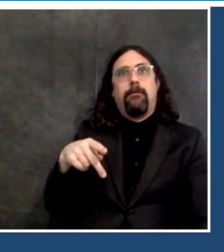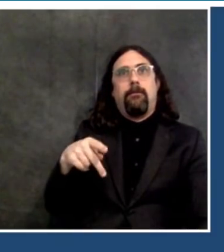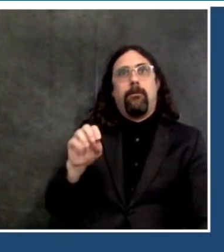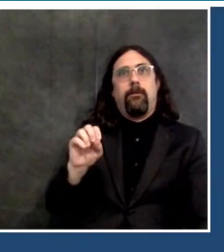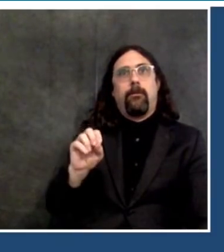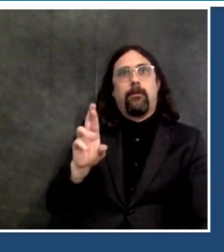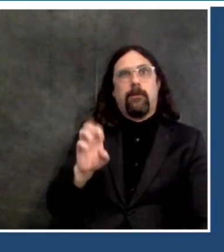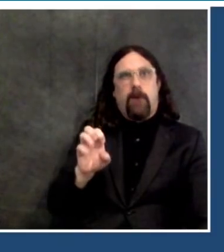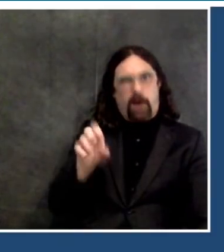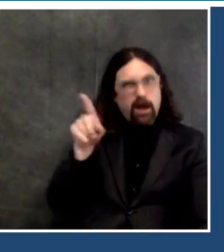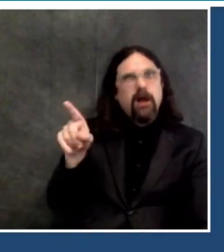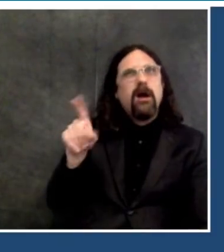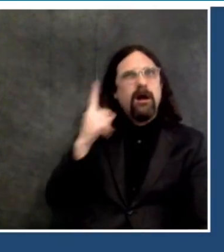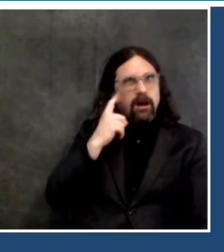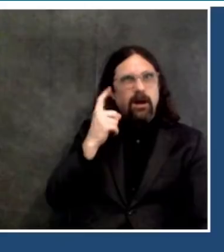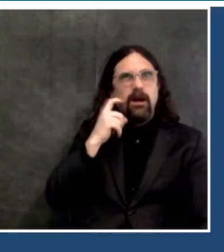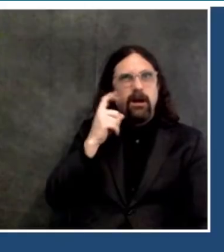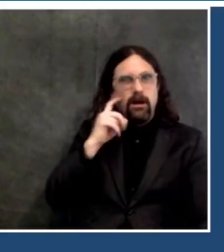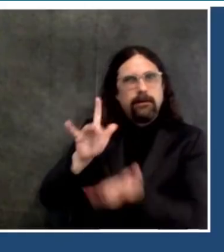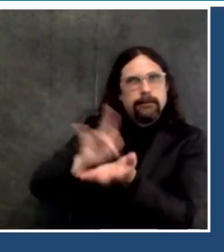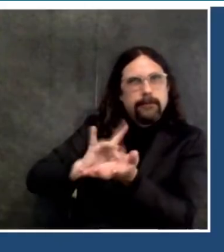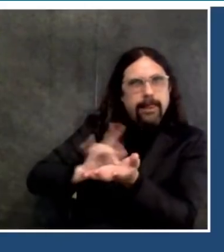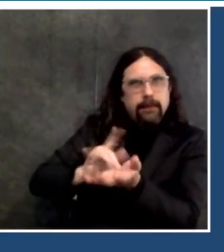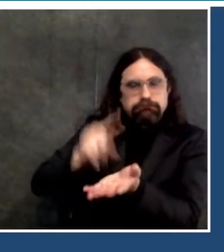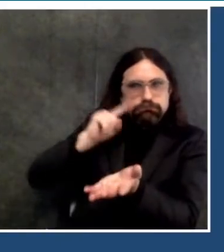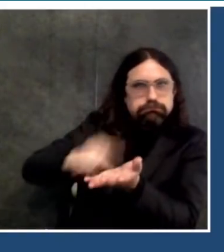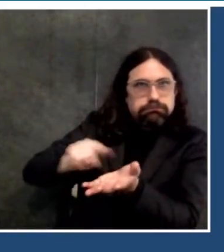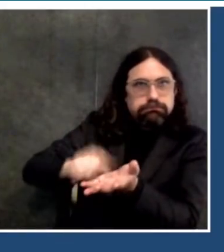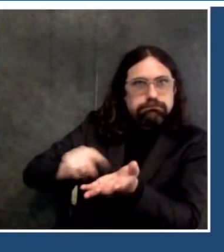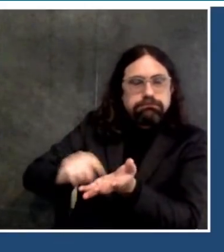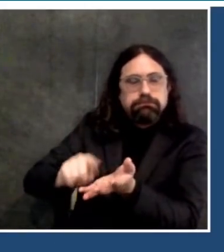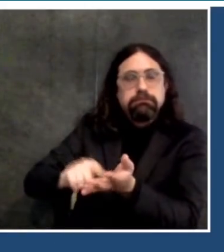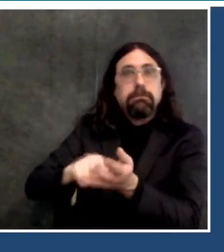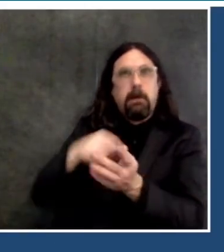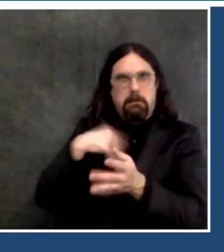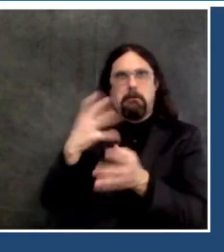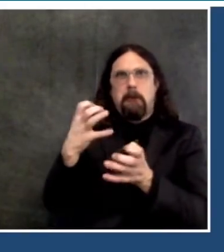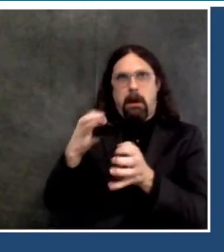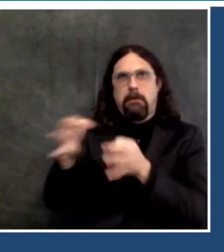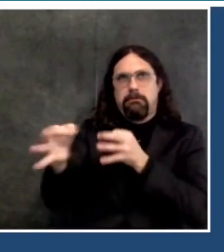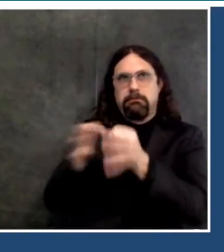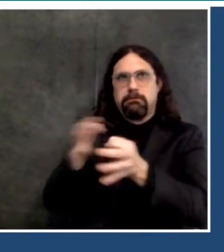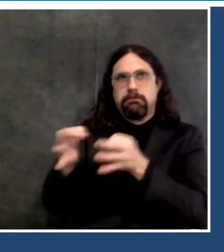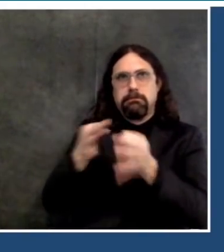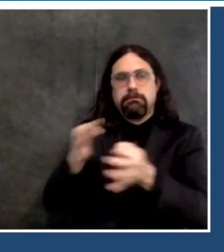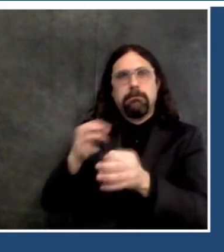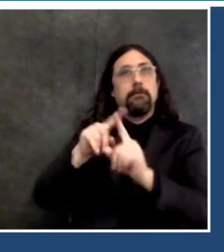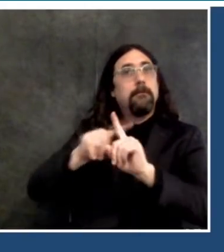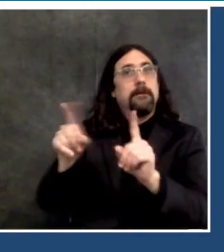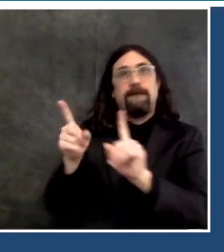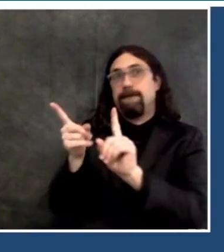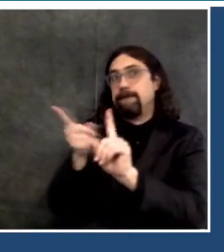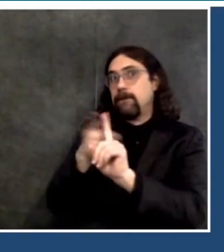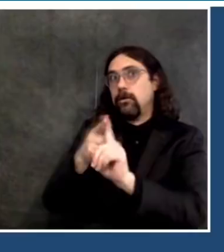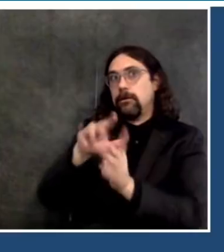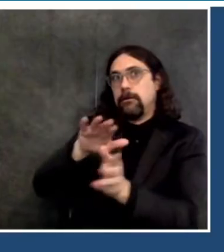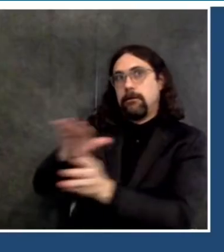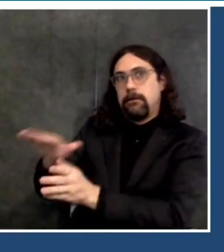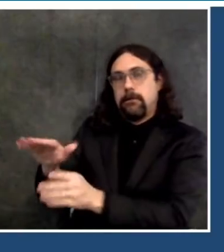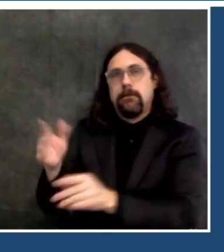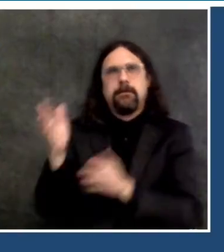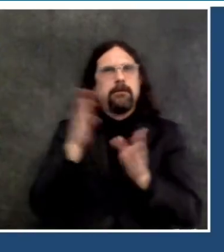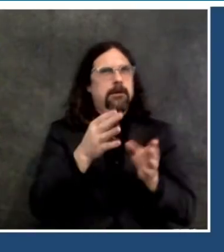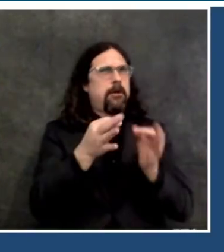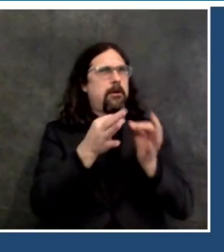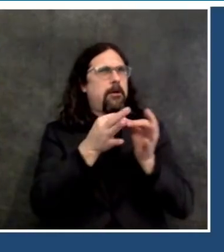very important, but it does not in any way change the basic guidance that you've received now over many weeks.